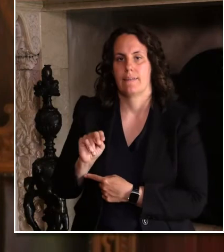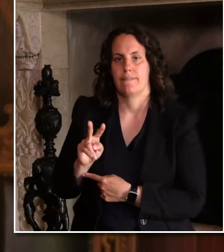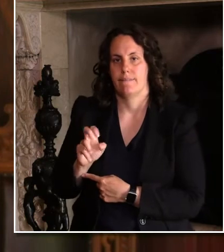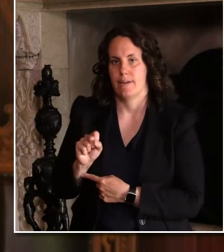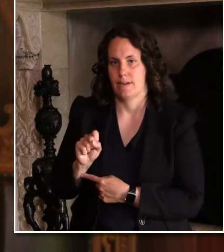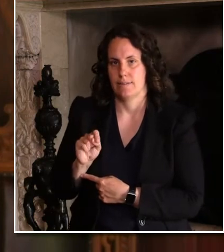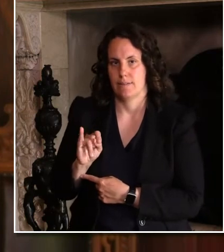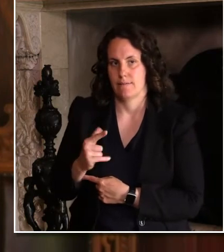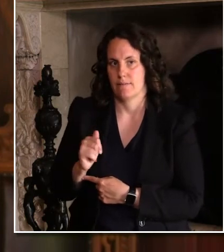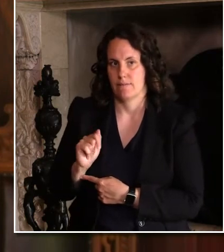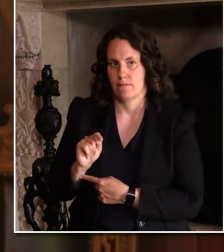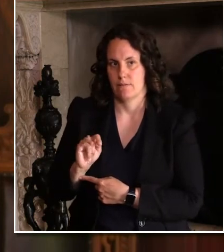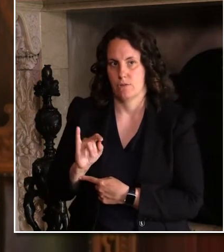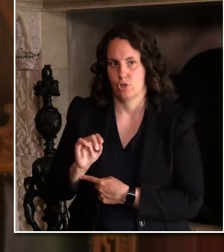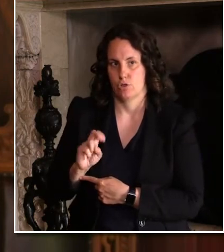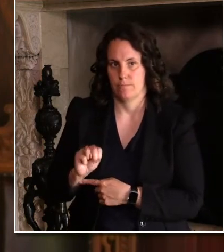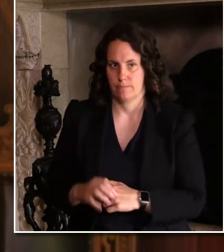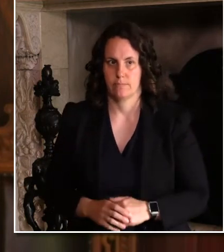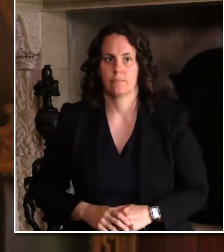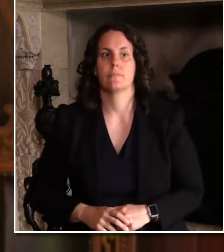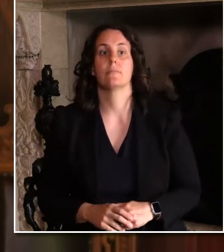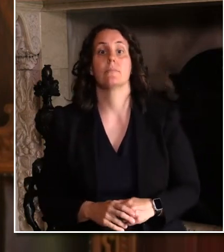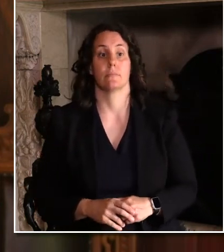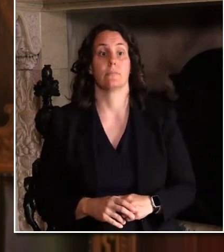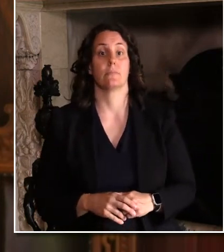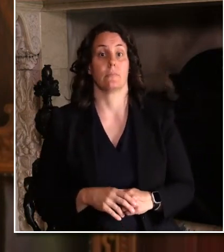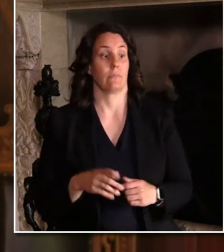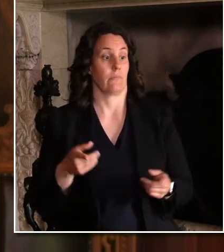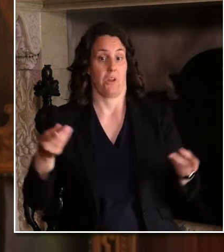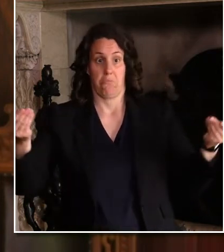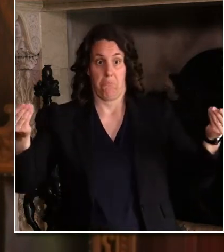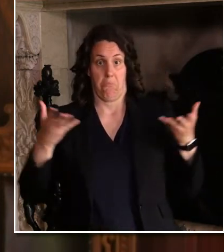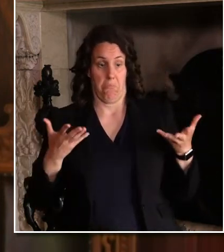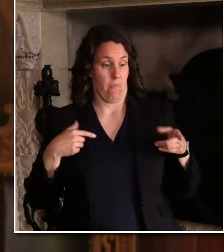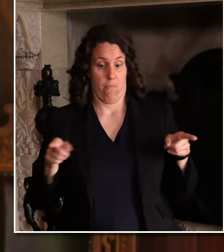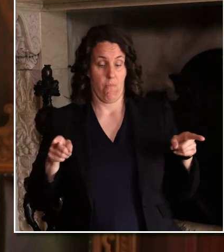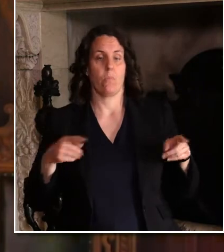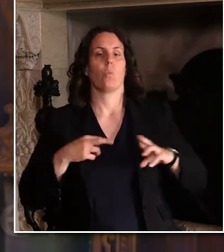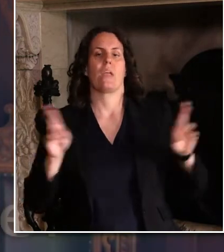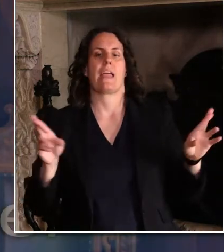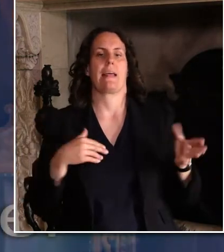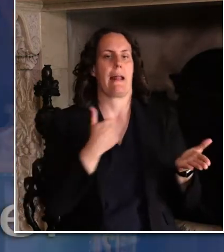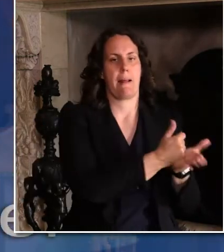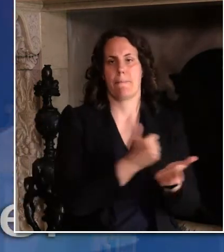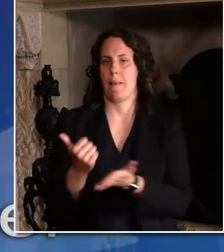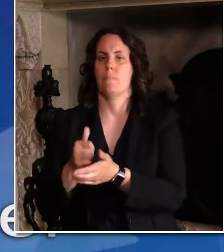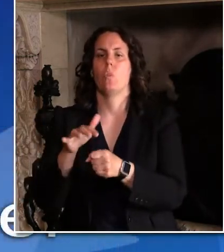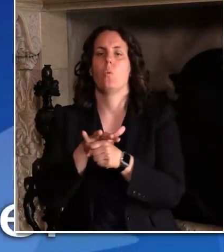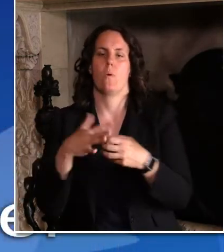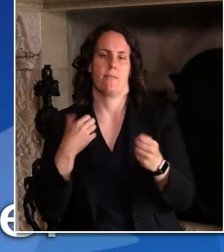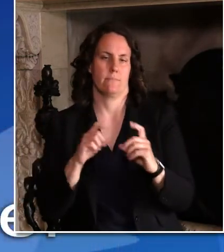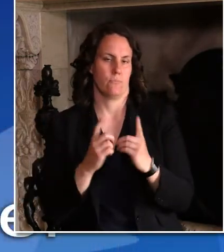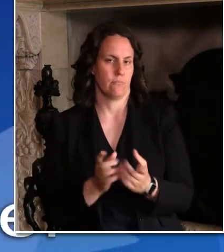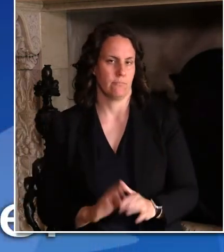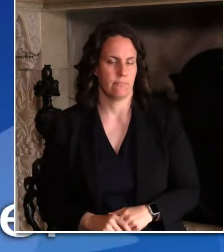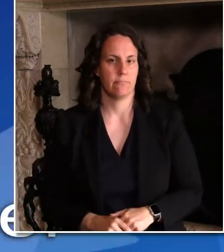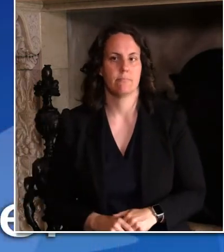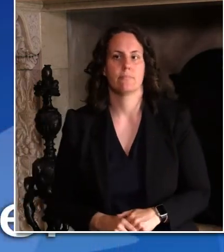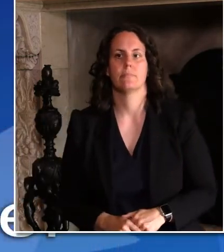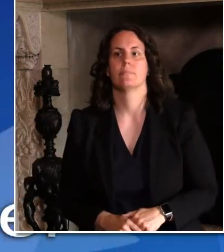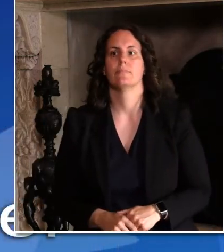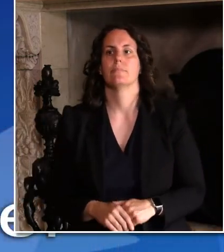of, we are available, and our role is to help the local health departments. Thank you. We'll now go to WBAY in